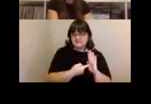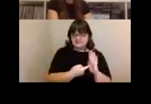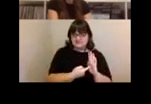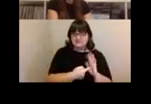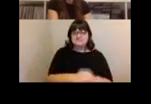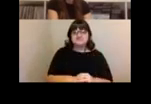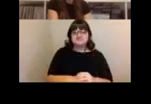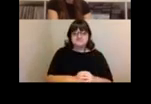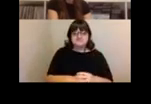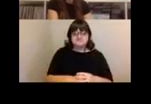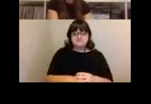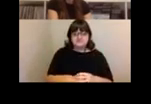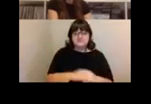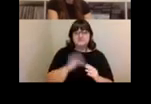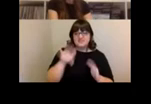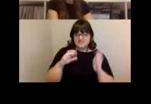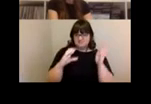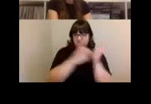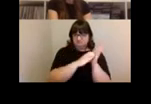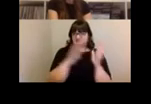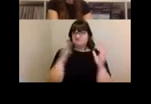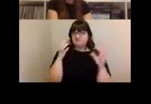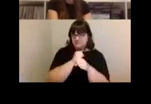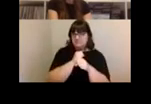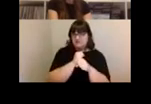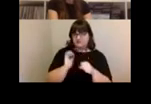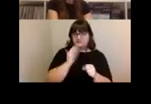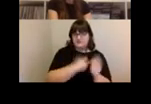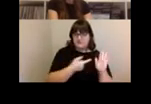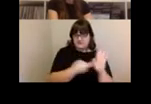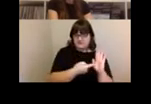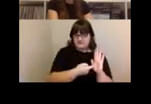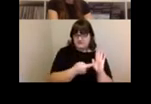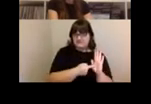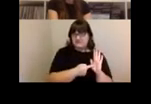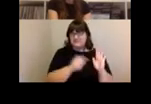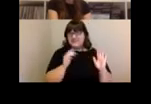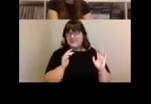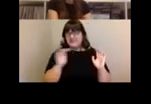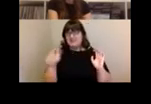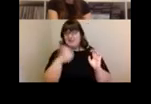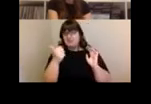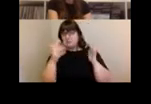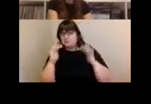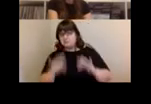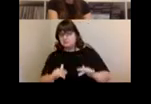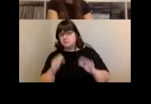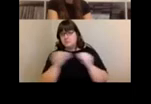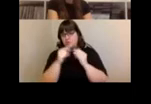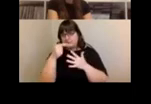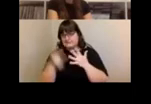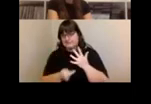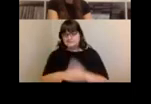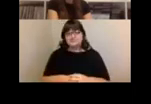this section here, this is a summary of all of our expenses. And then later on, we'll look at some of the detail. So total